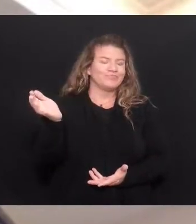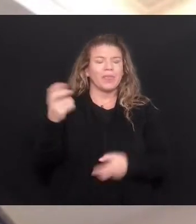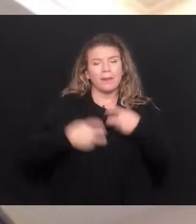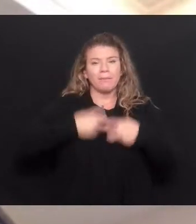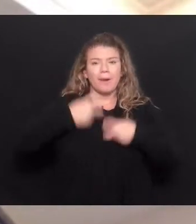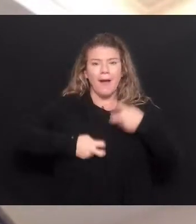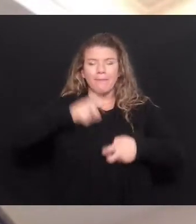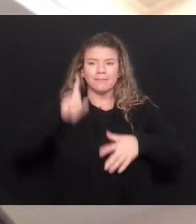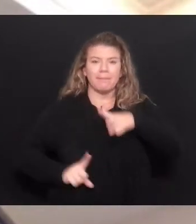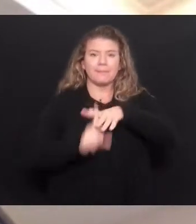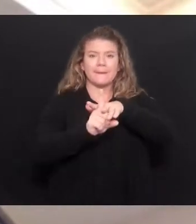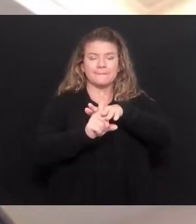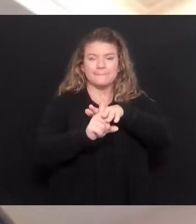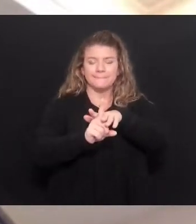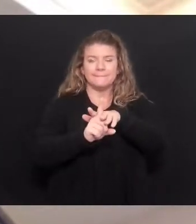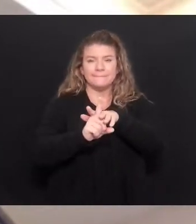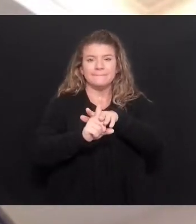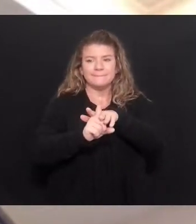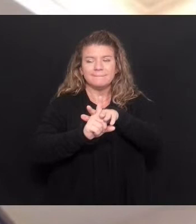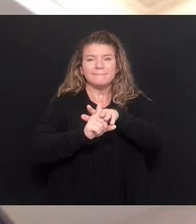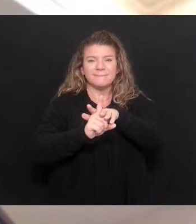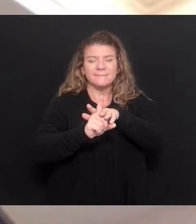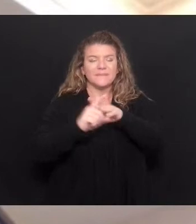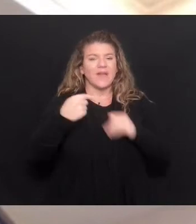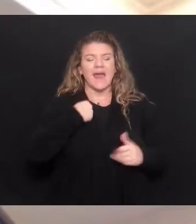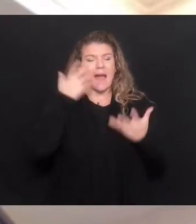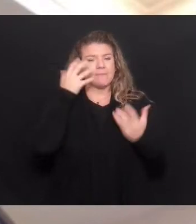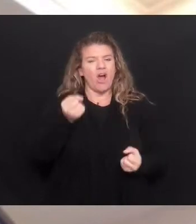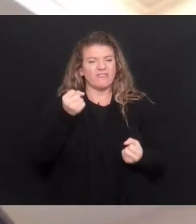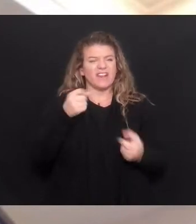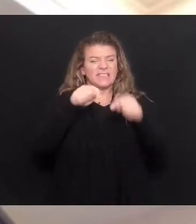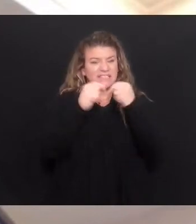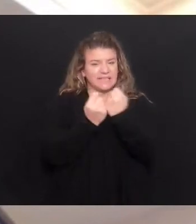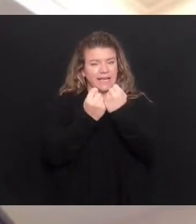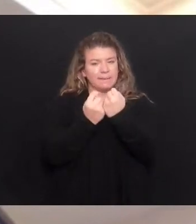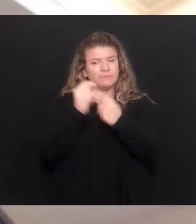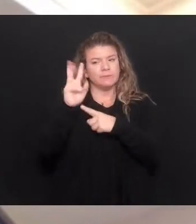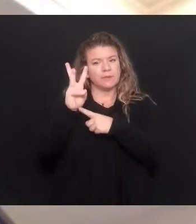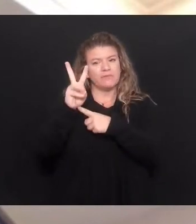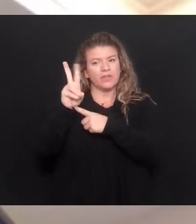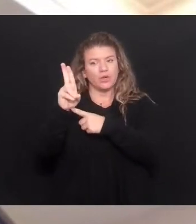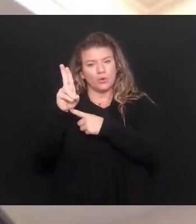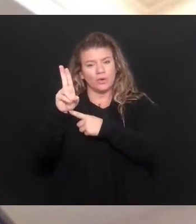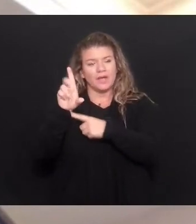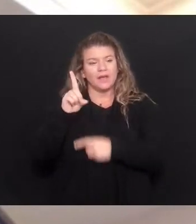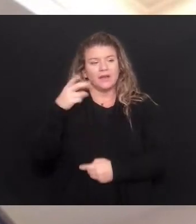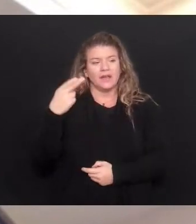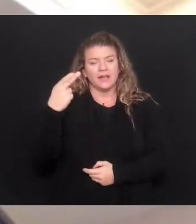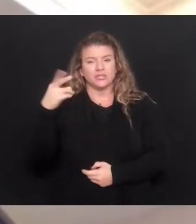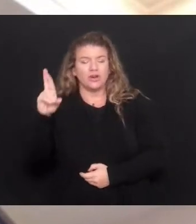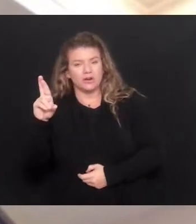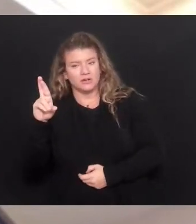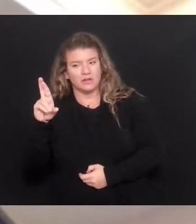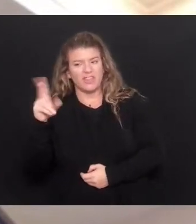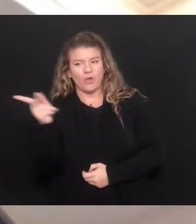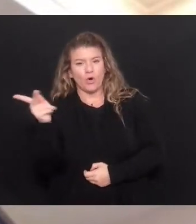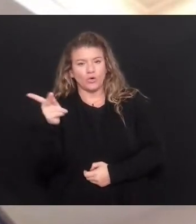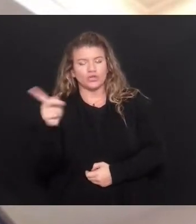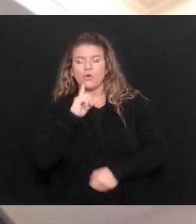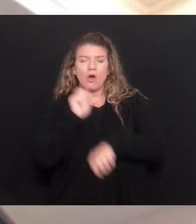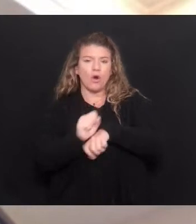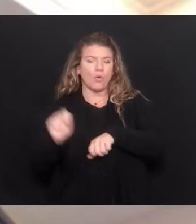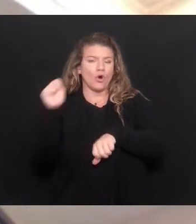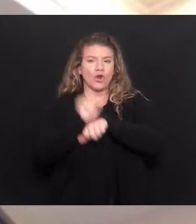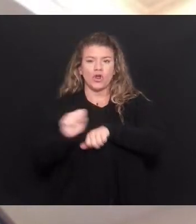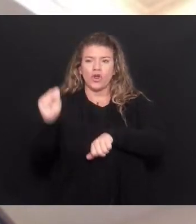problem has occurred, and I'm confident that the team from WVU and DHHR are